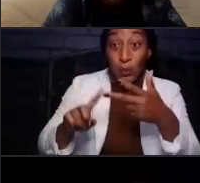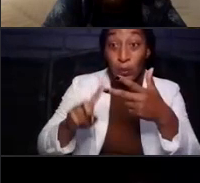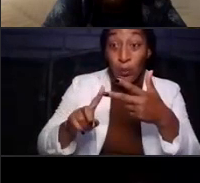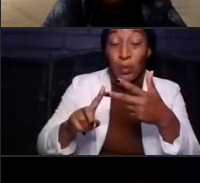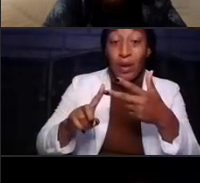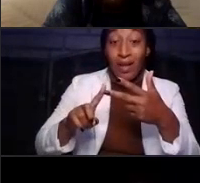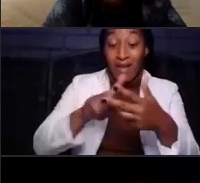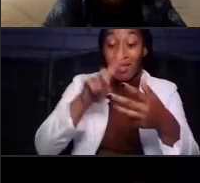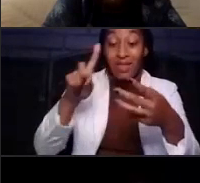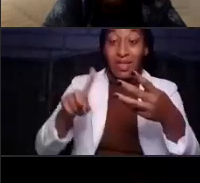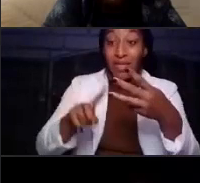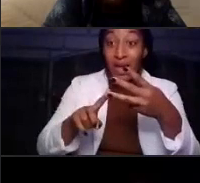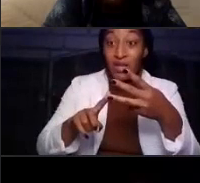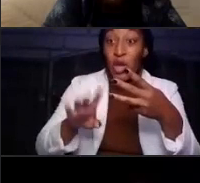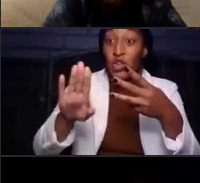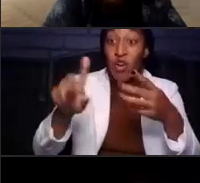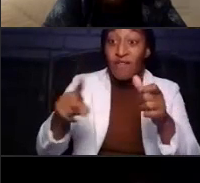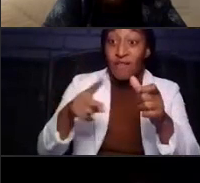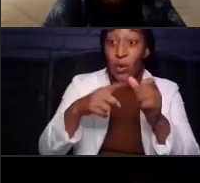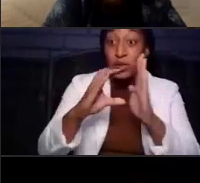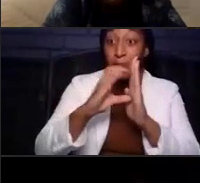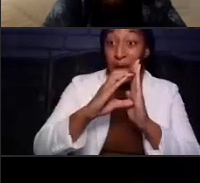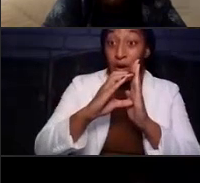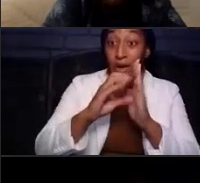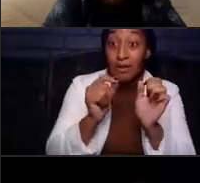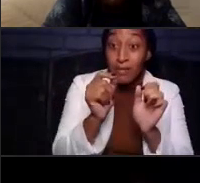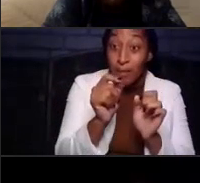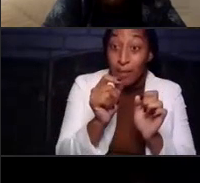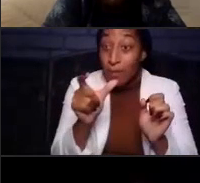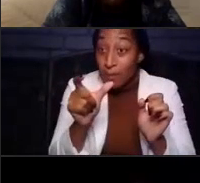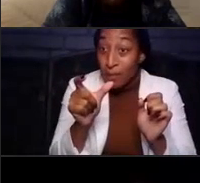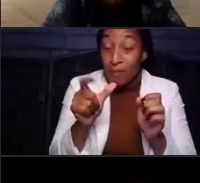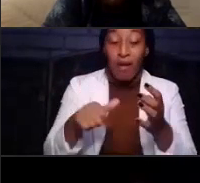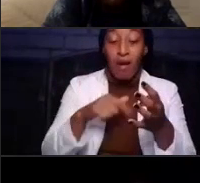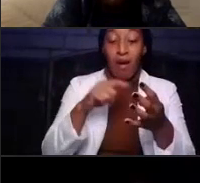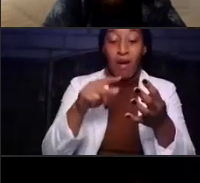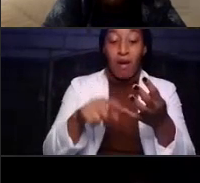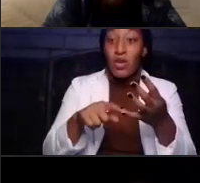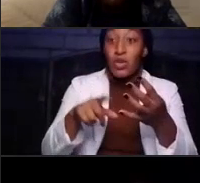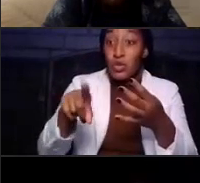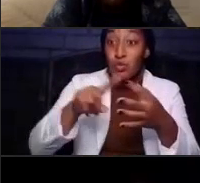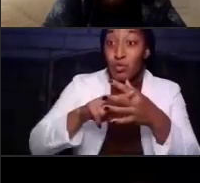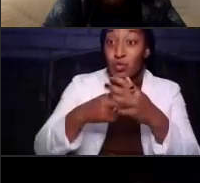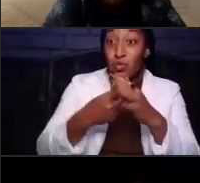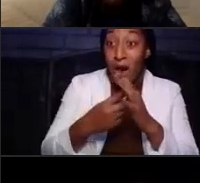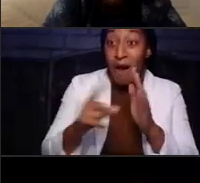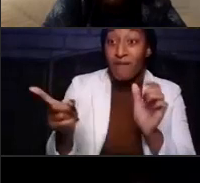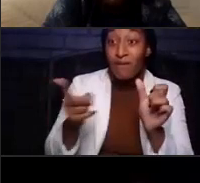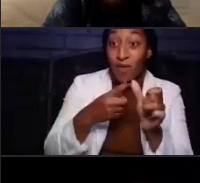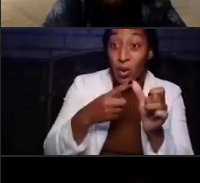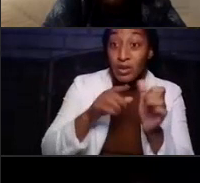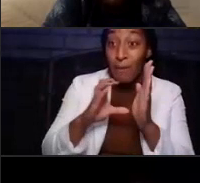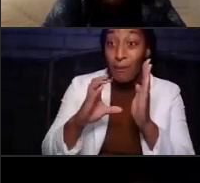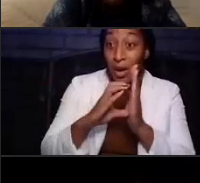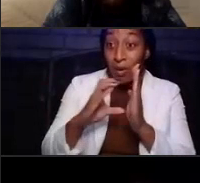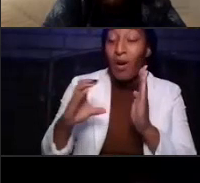skip appropriately and you start your first paragraph. I gave you the first sentence. You're not using any in-text